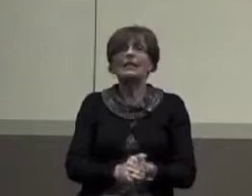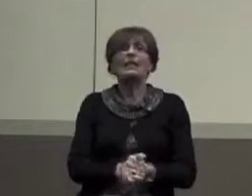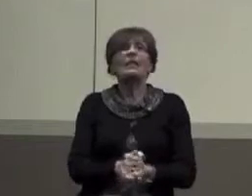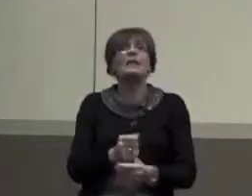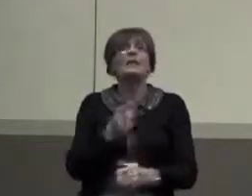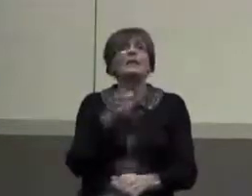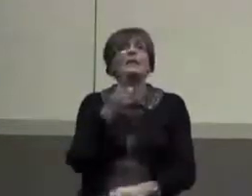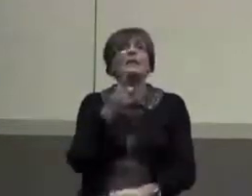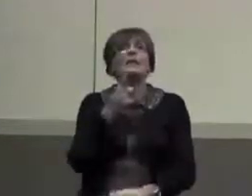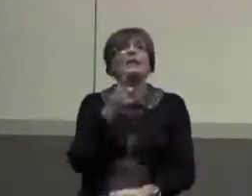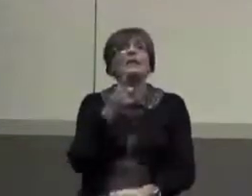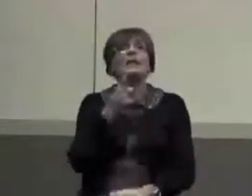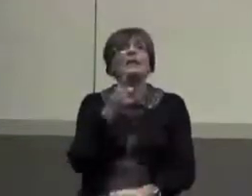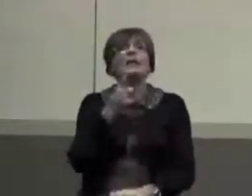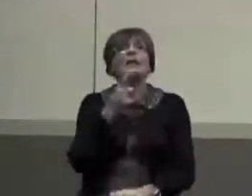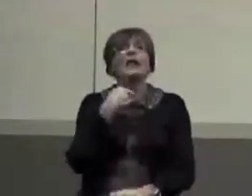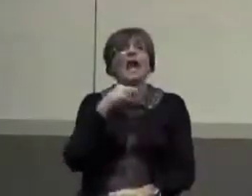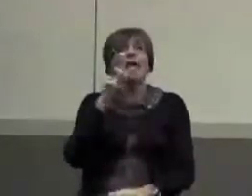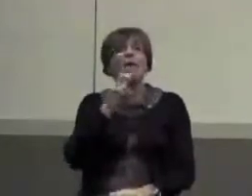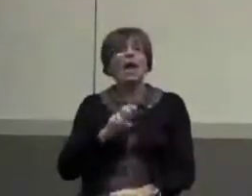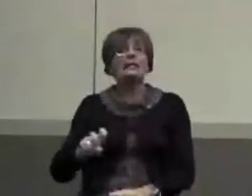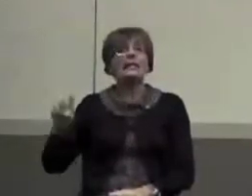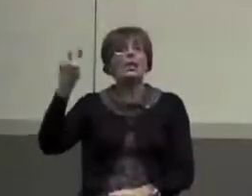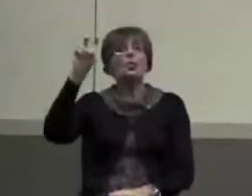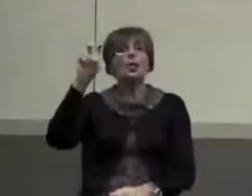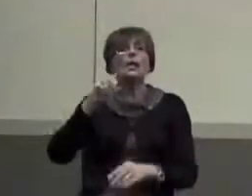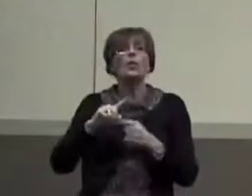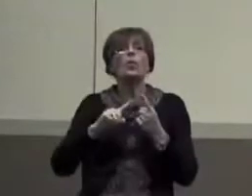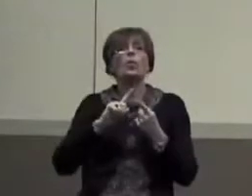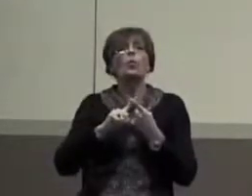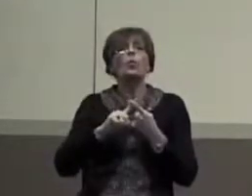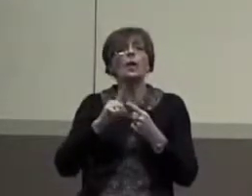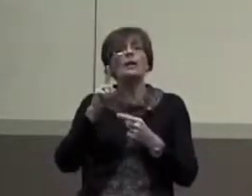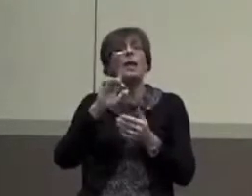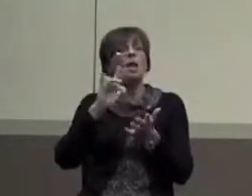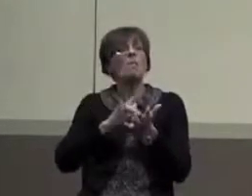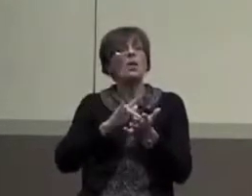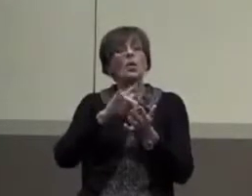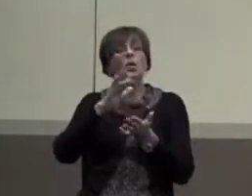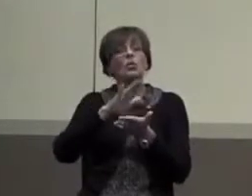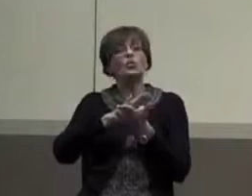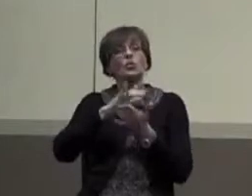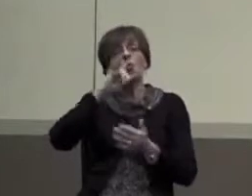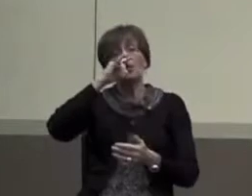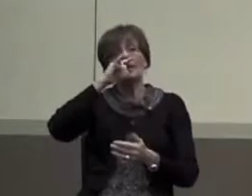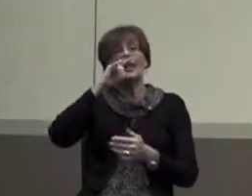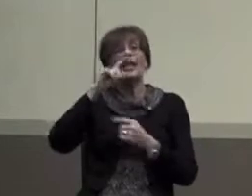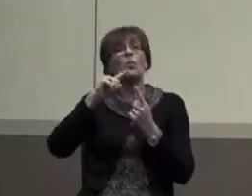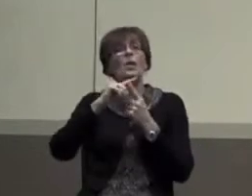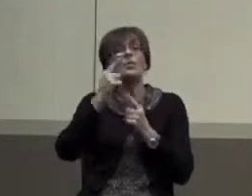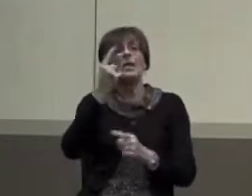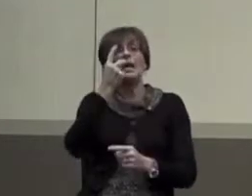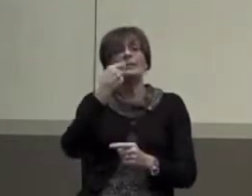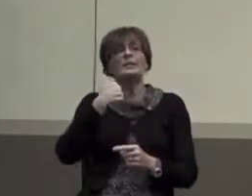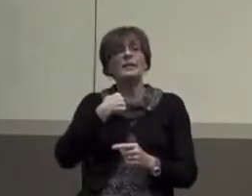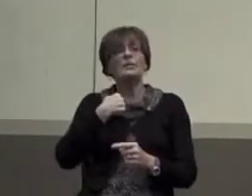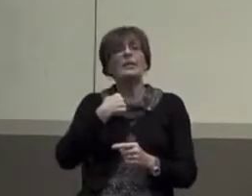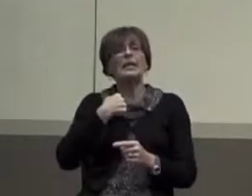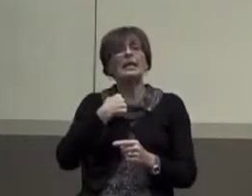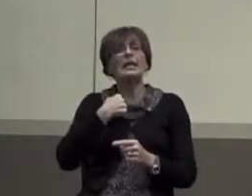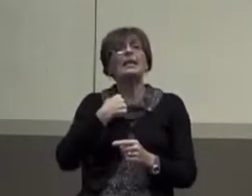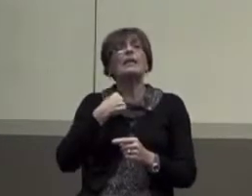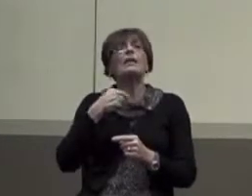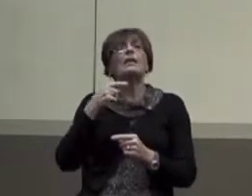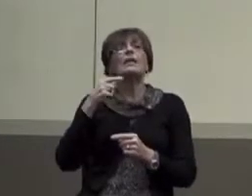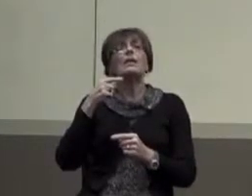Yes. I'm an itinerant, so one of the things for the middle school kids is that they come and see me during a certain period, that they have to let their